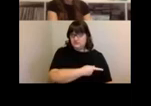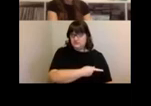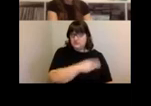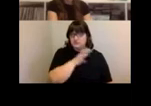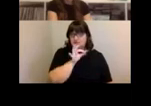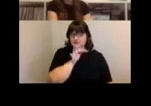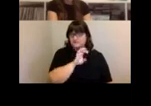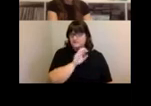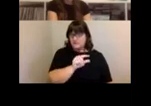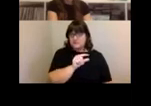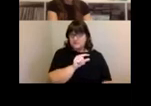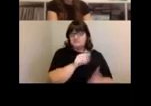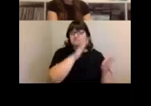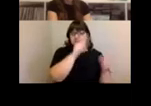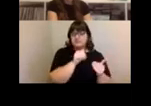Manitoba Arts Council,